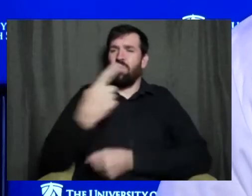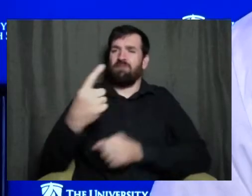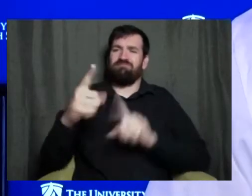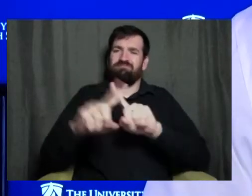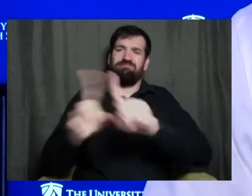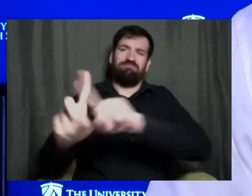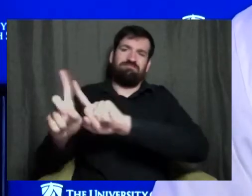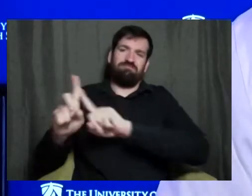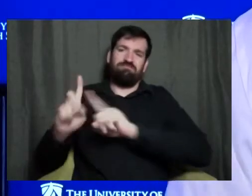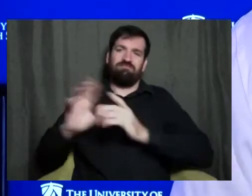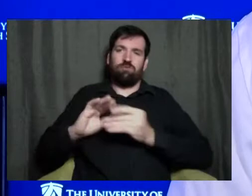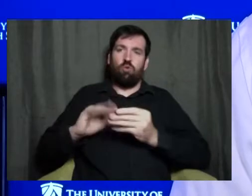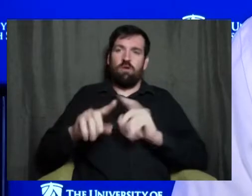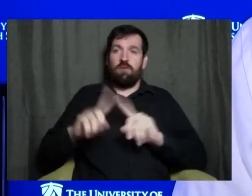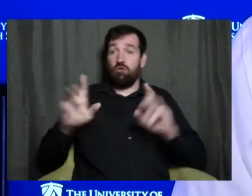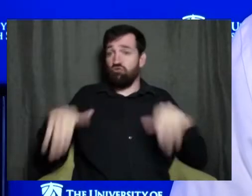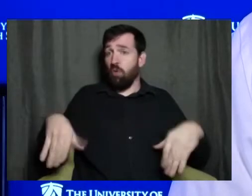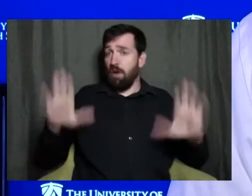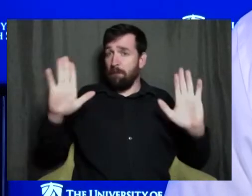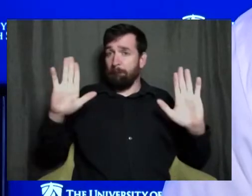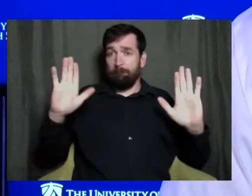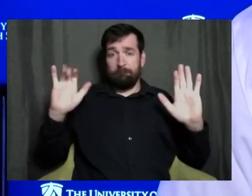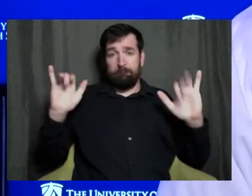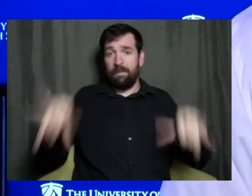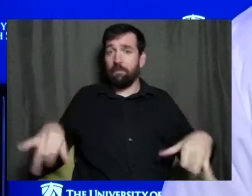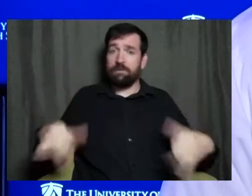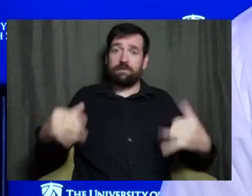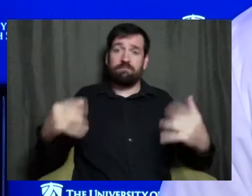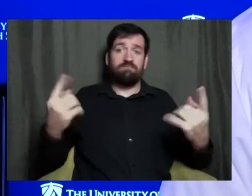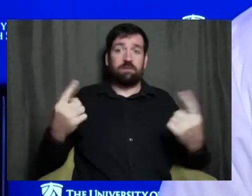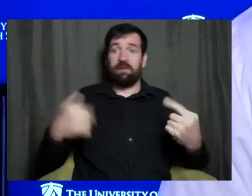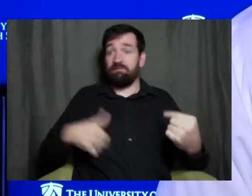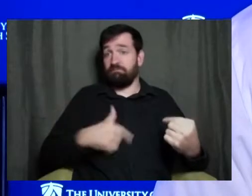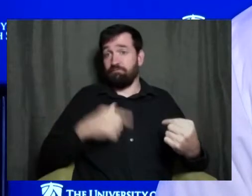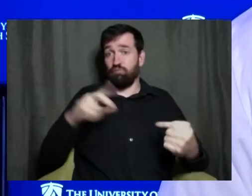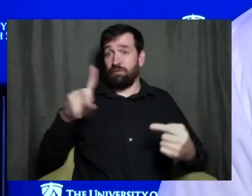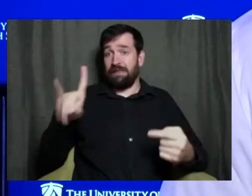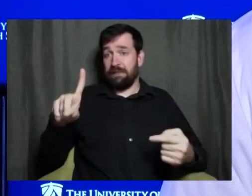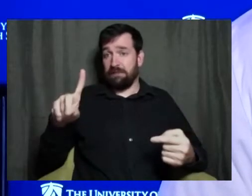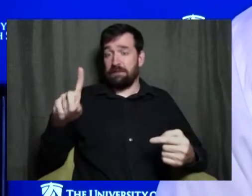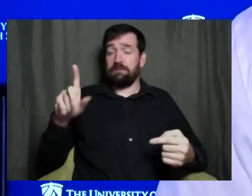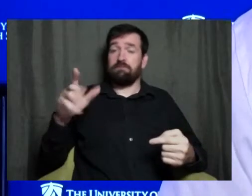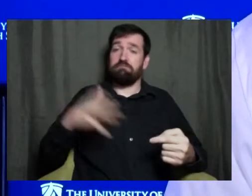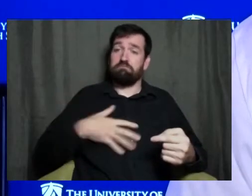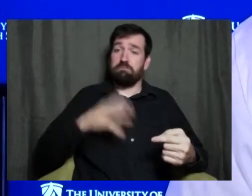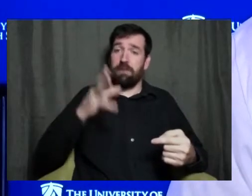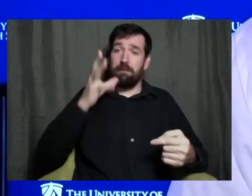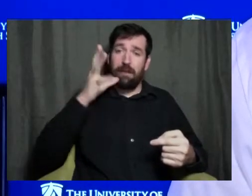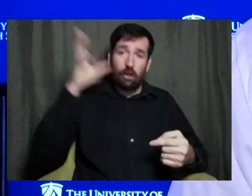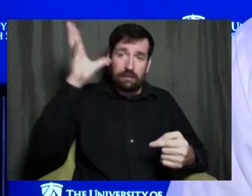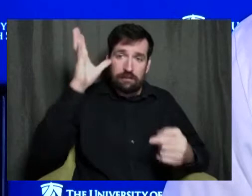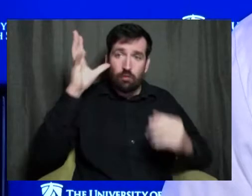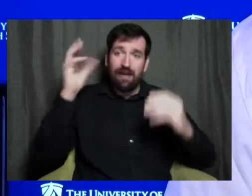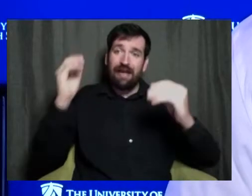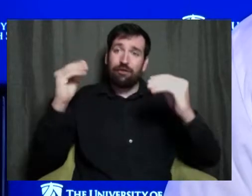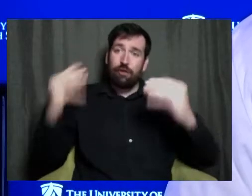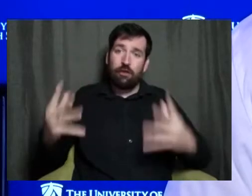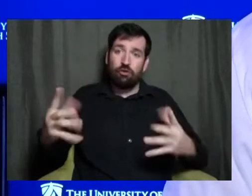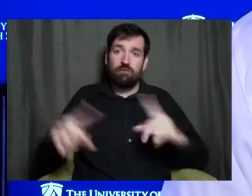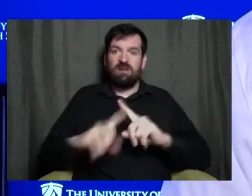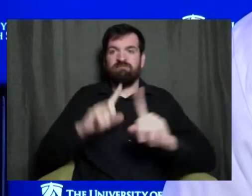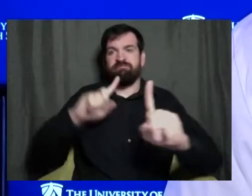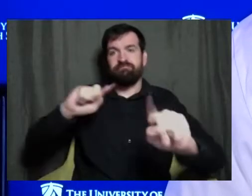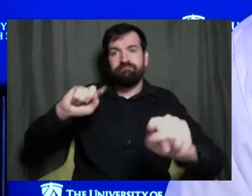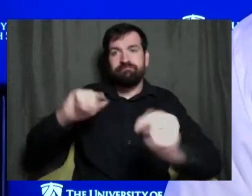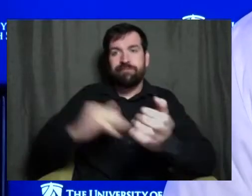just growing up, that was just always something we did. My parents were educators, but we would always go to our doctor's appointments, always get the